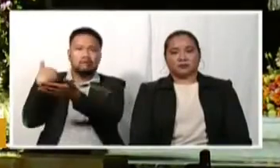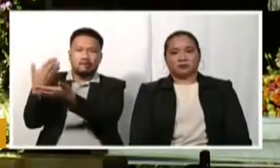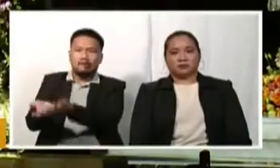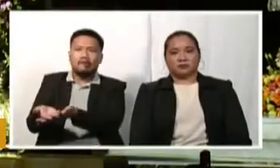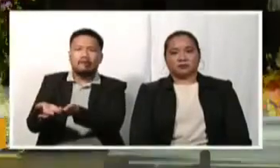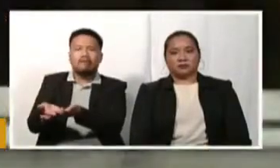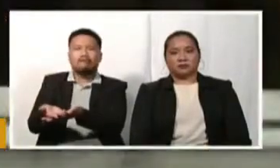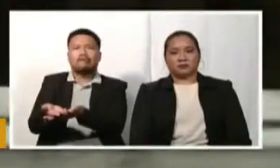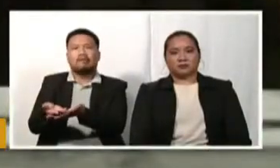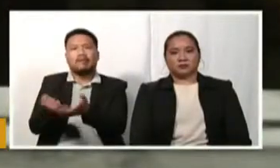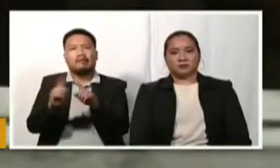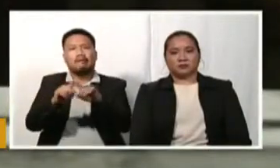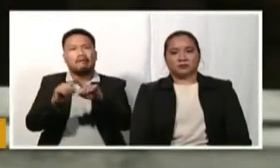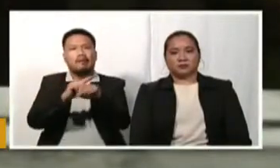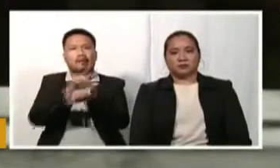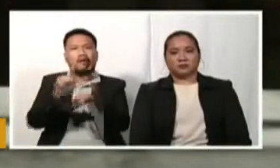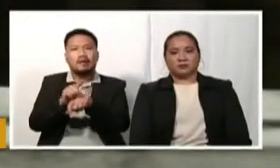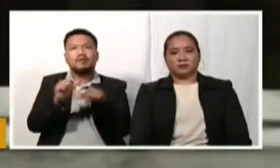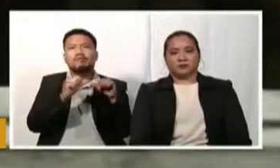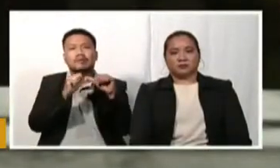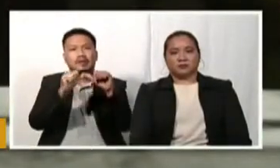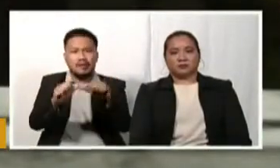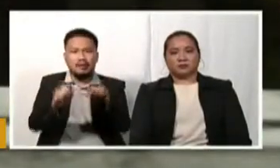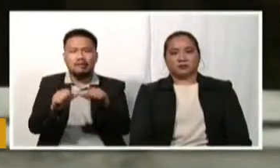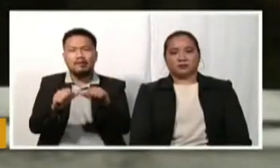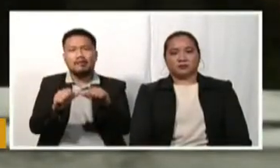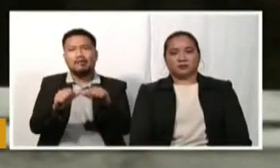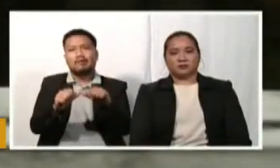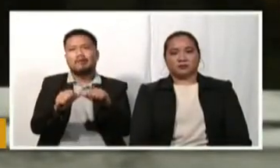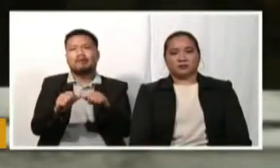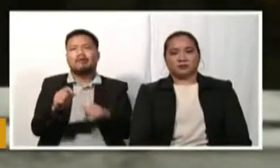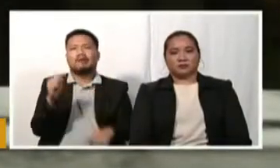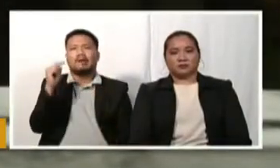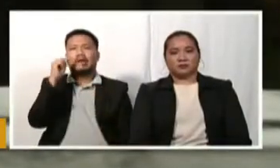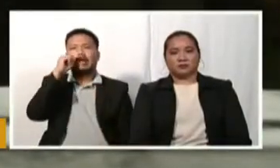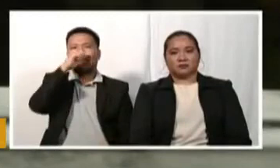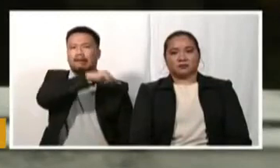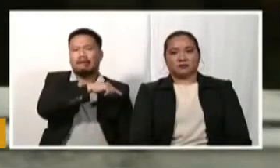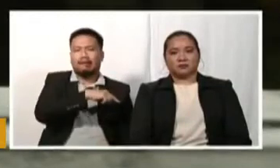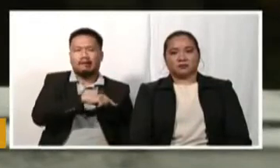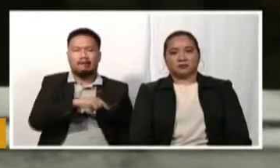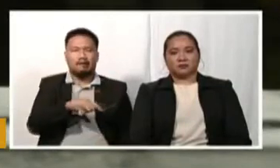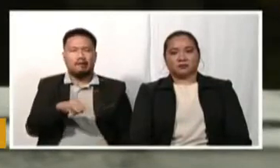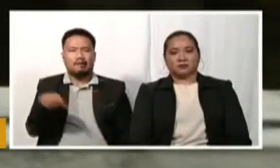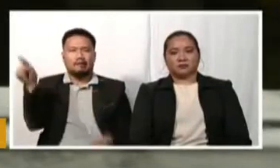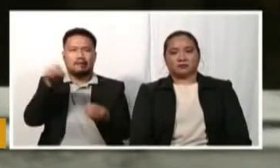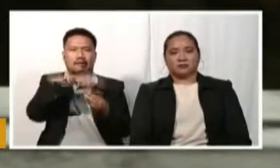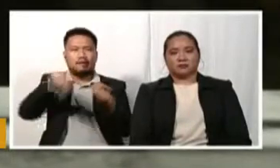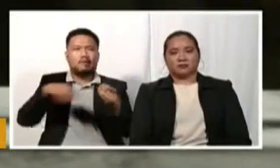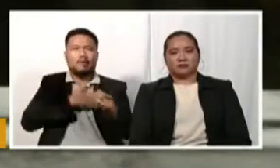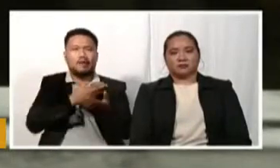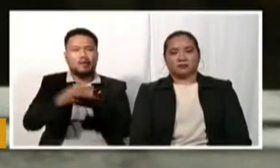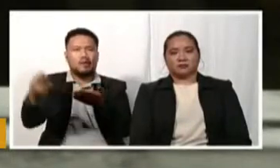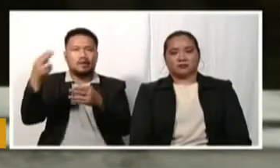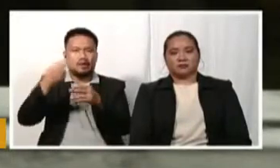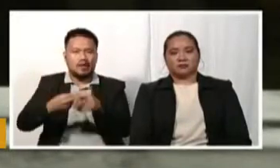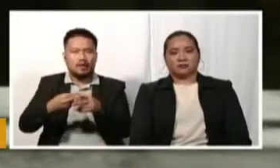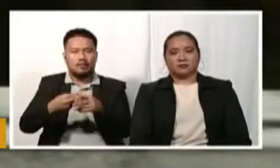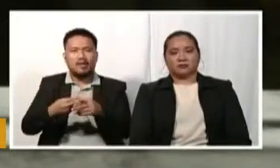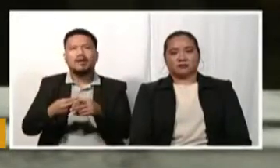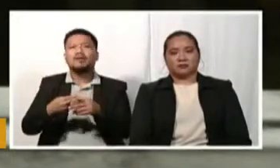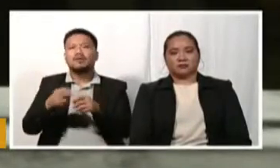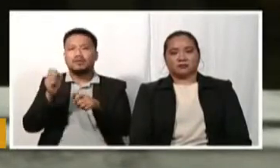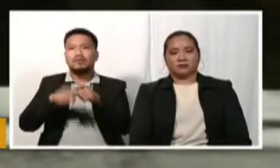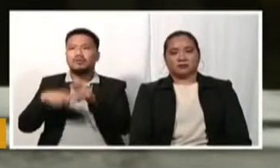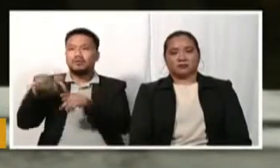holy name. Because it was said of them, these are the people of the Lord,